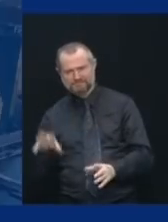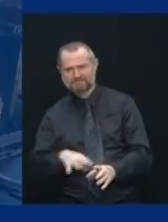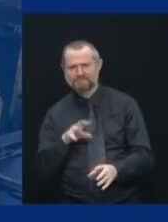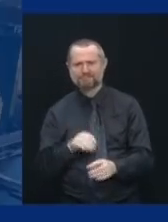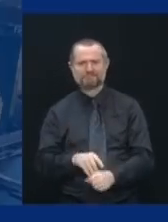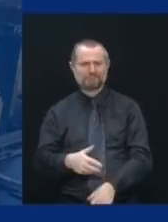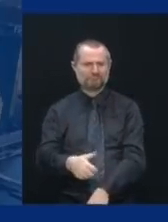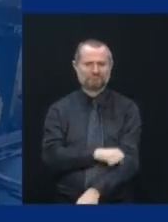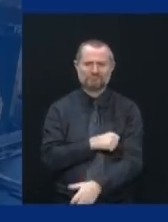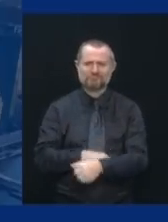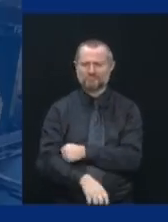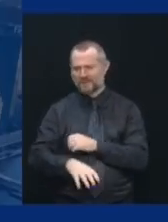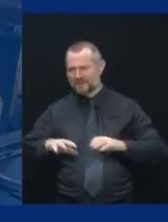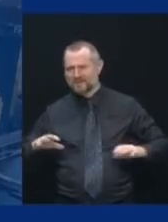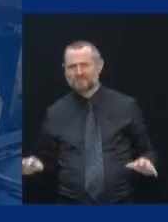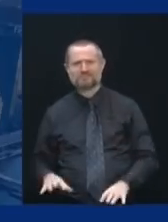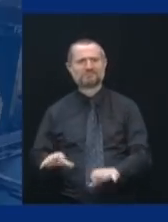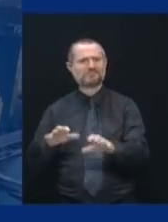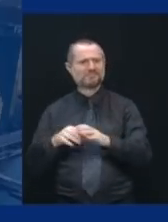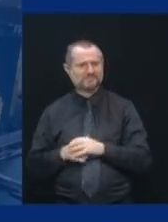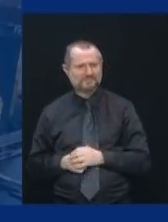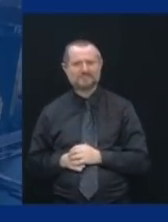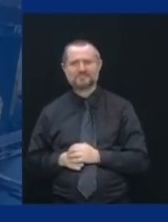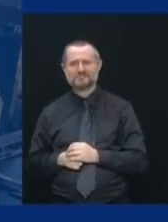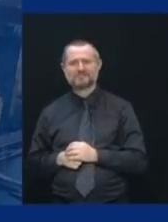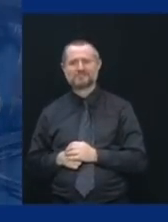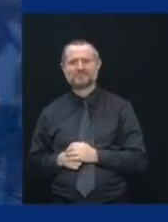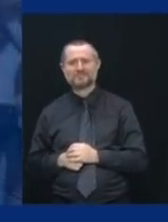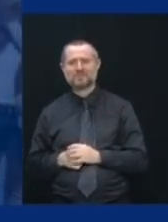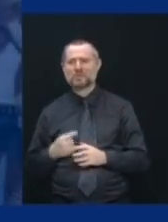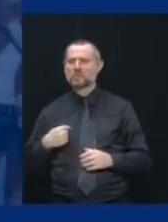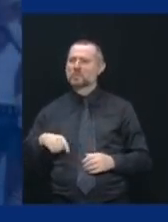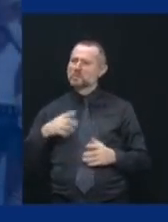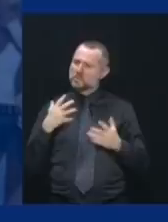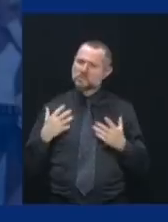dictate the consequences. So we want to be aggressive